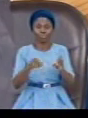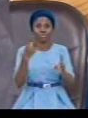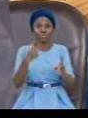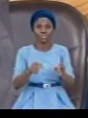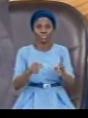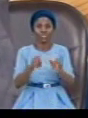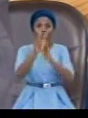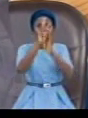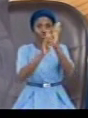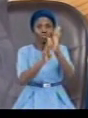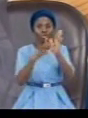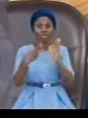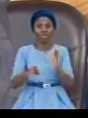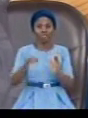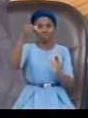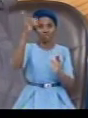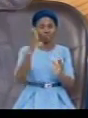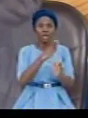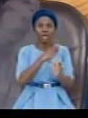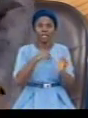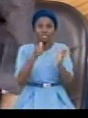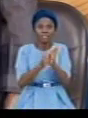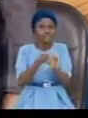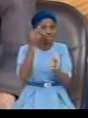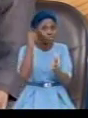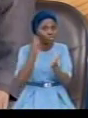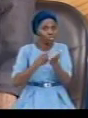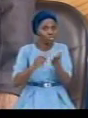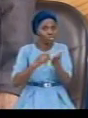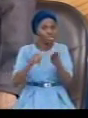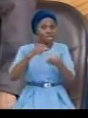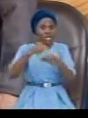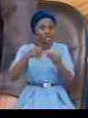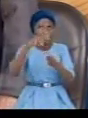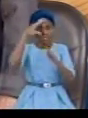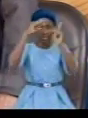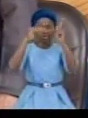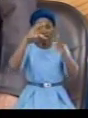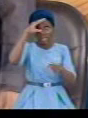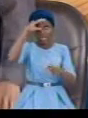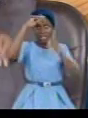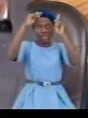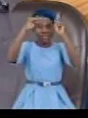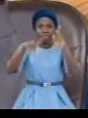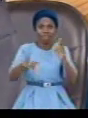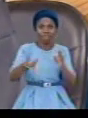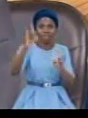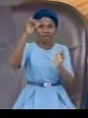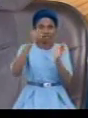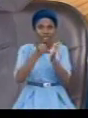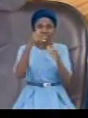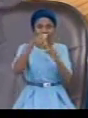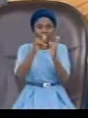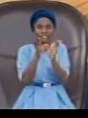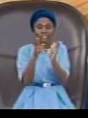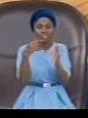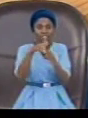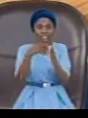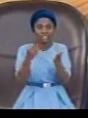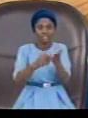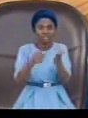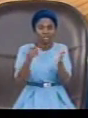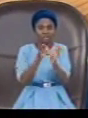that was written concerning him. He found it in the volume of the book. And it was written concerning him.